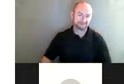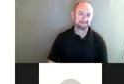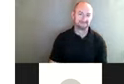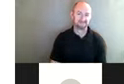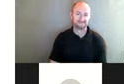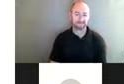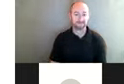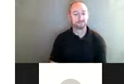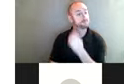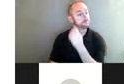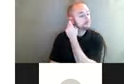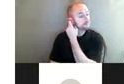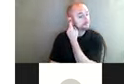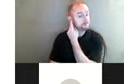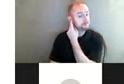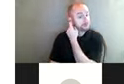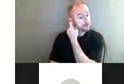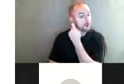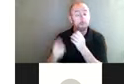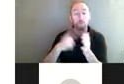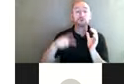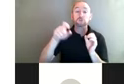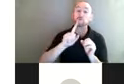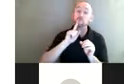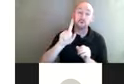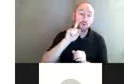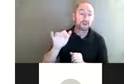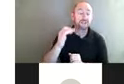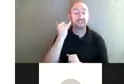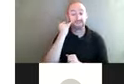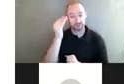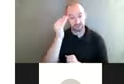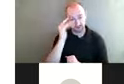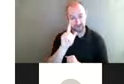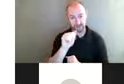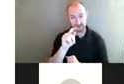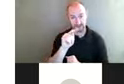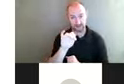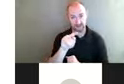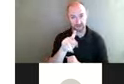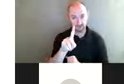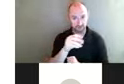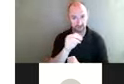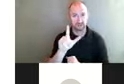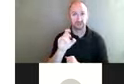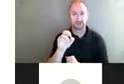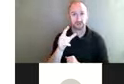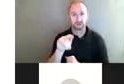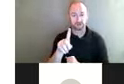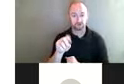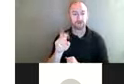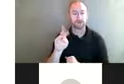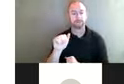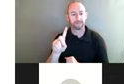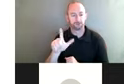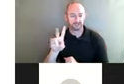But what should the data really look like? If you knew that the latitude and longitude were actually NAD27, your software can do that